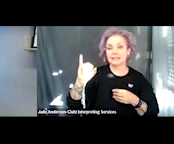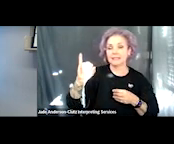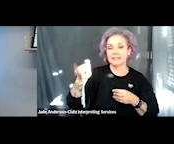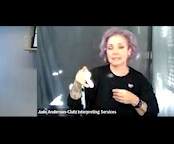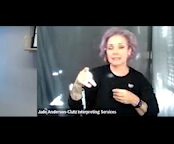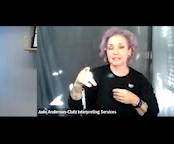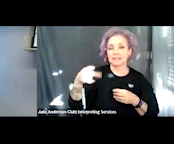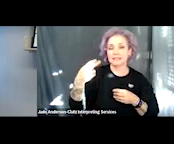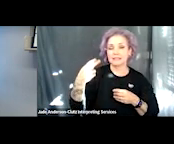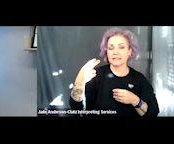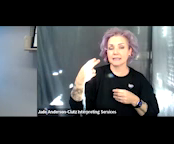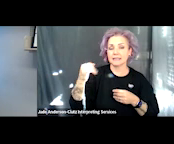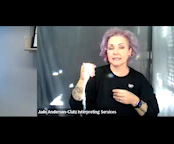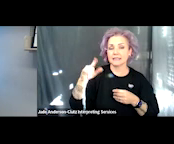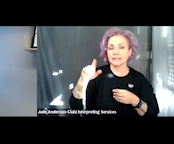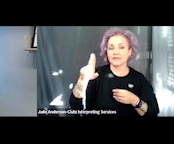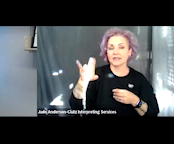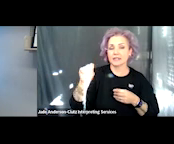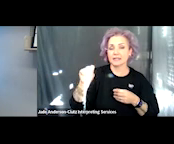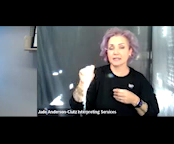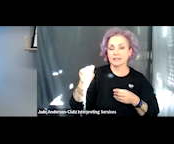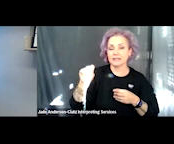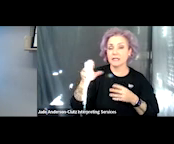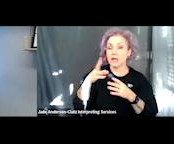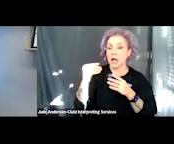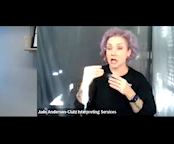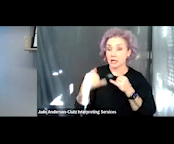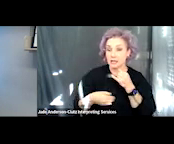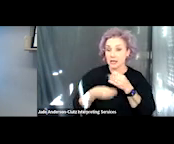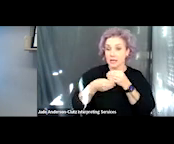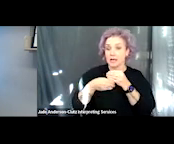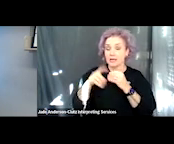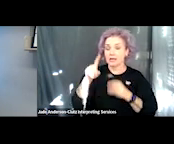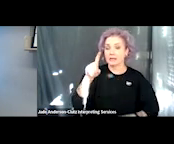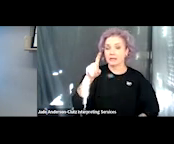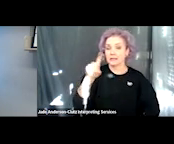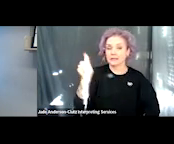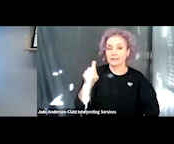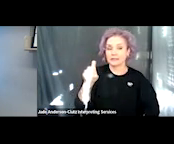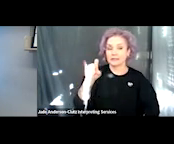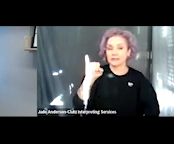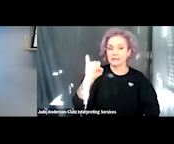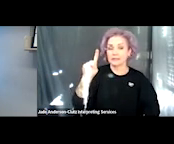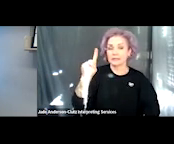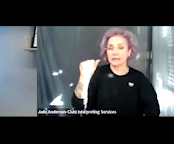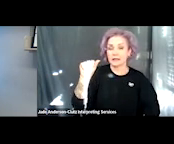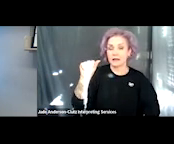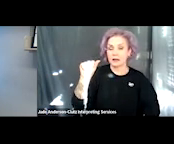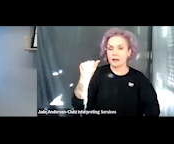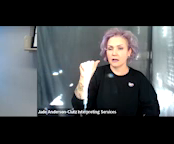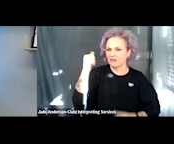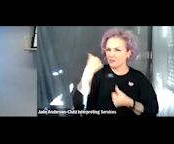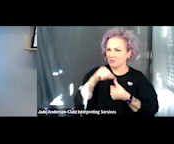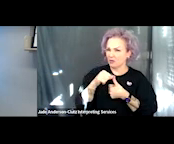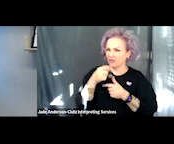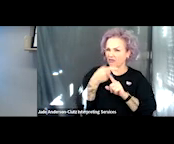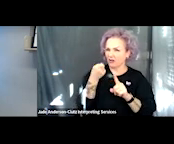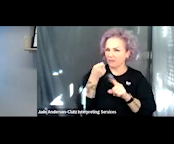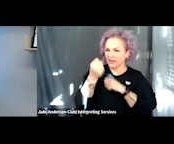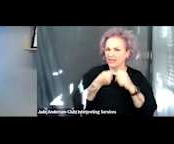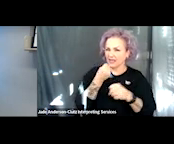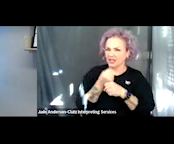to, also highlight this Zika virus over here. So this was a more recent outbreak, if you remember, from around 2016